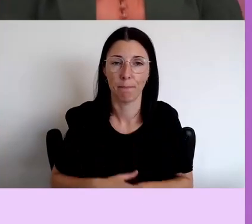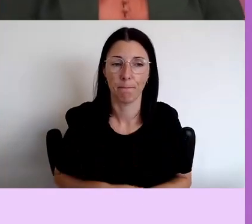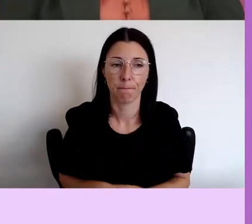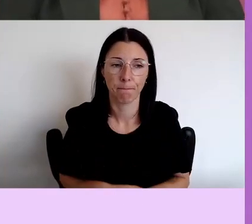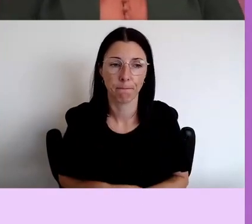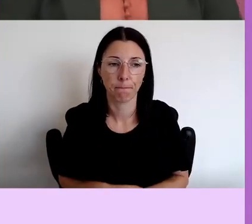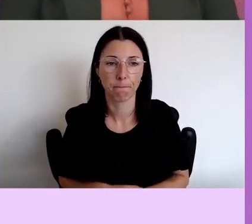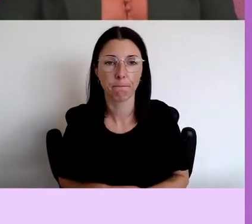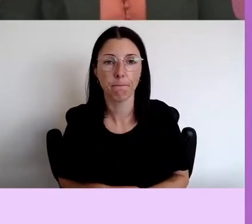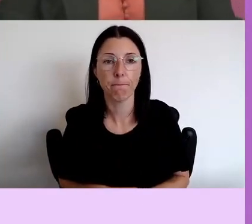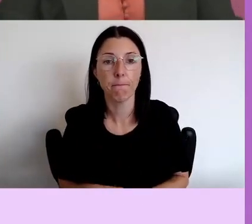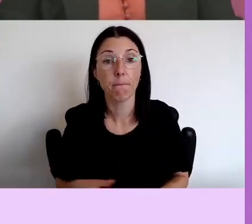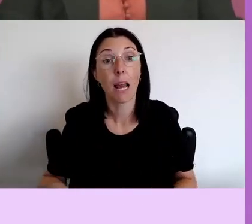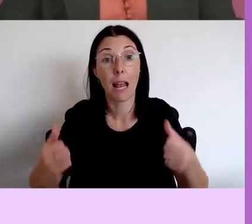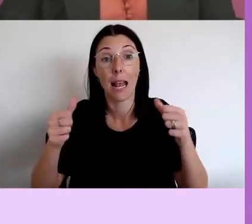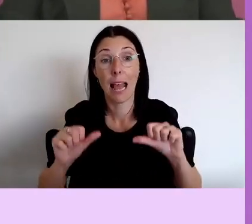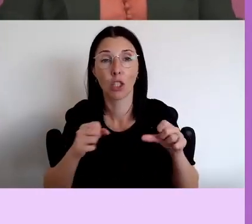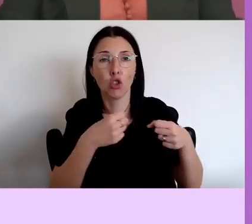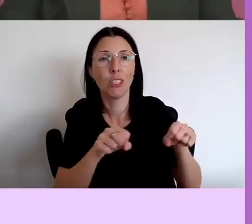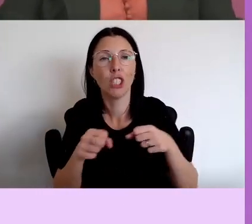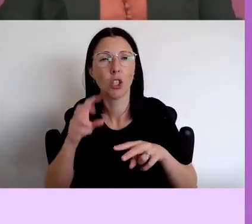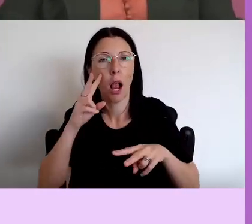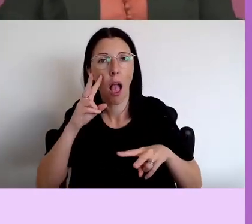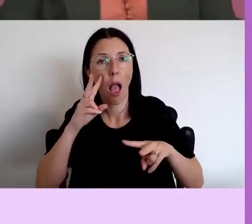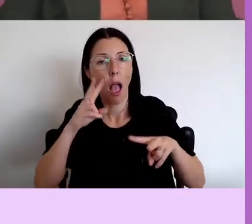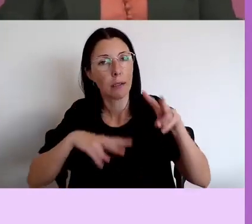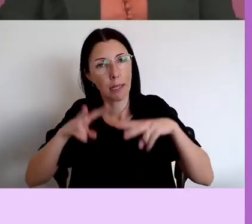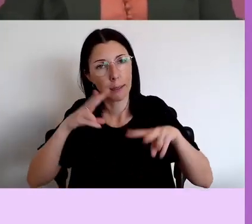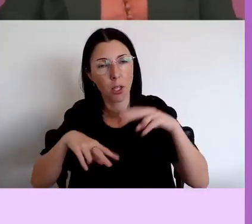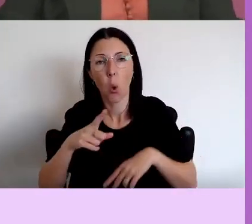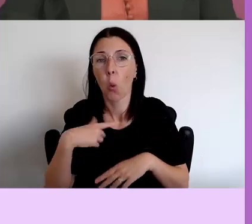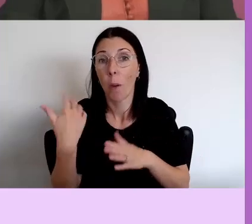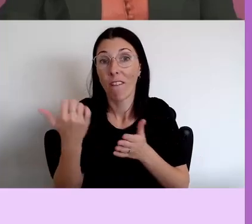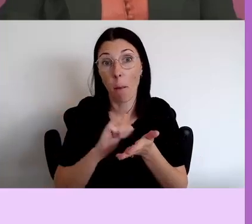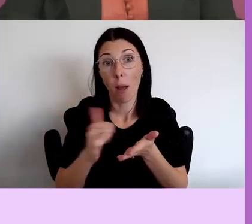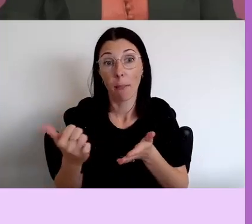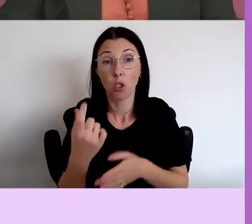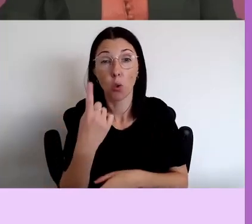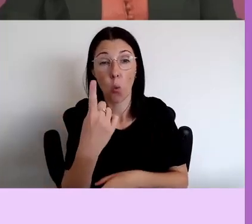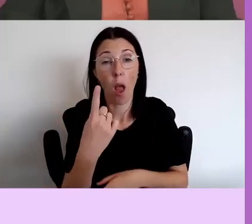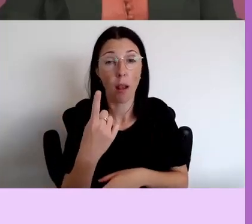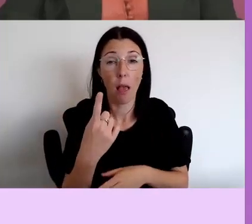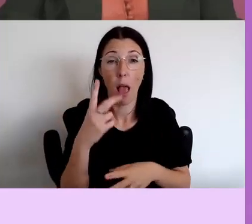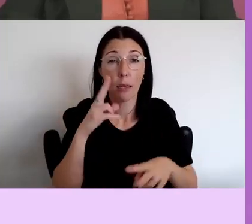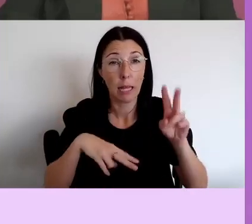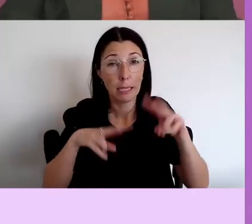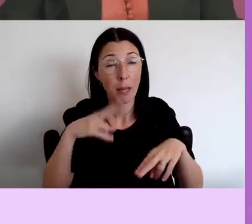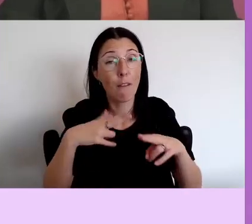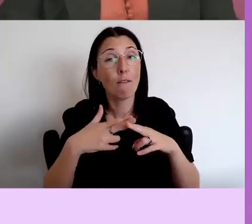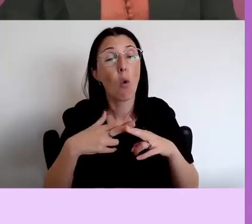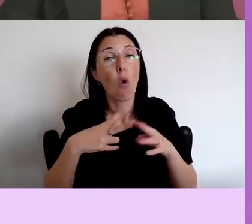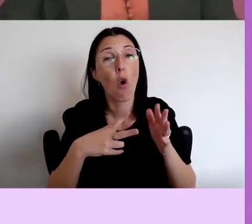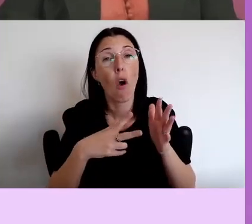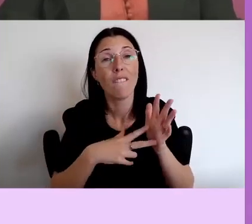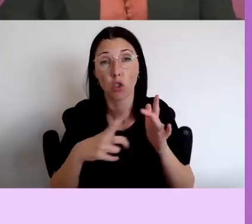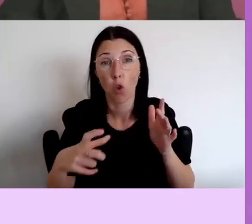So moving on to our strategic assessments, we've published one of our periodic assessments of Victoria Police,